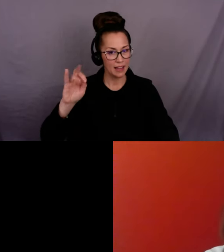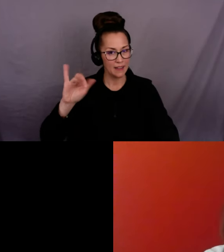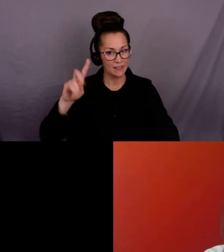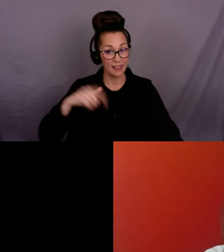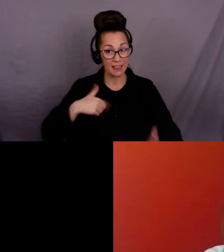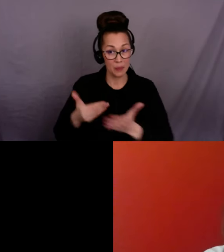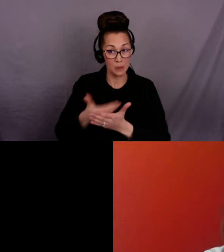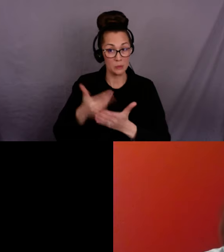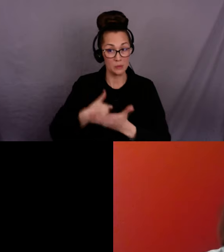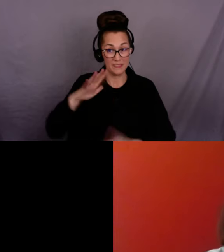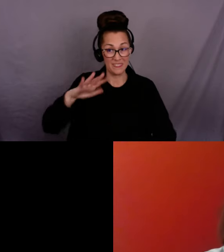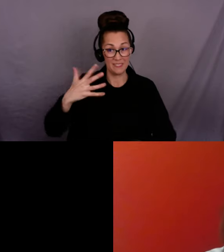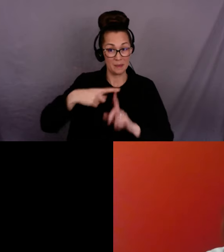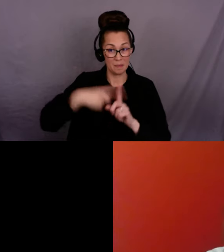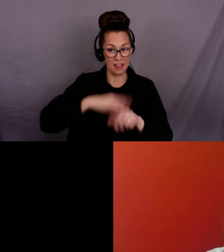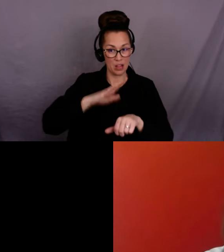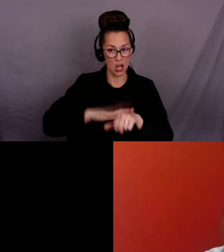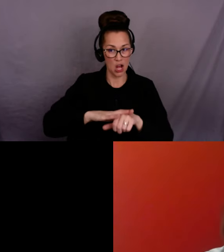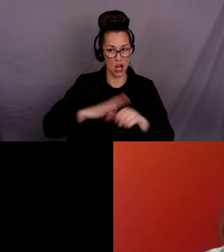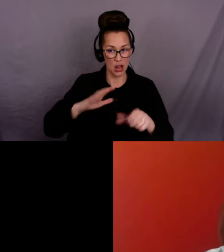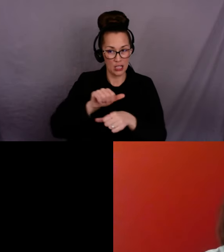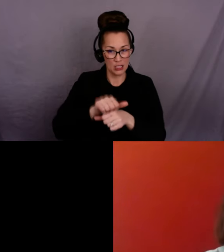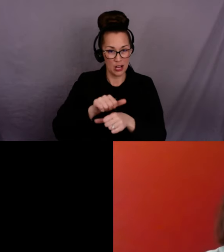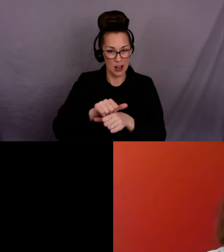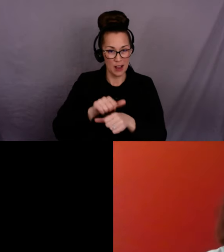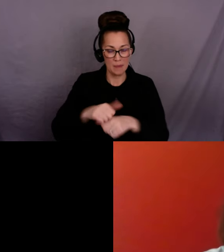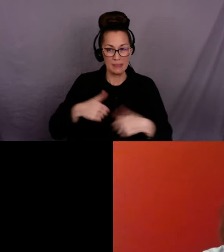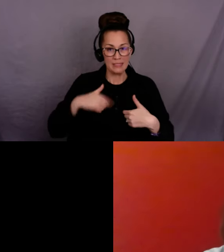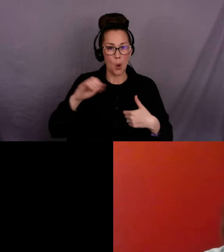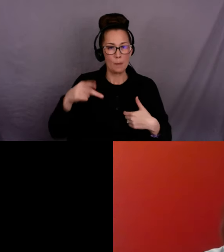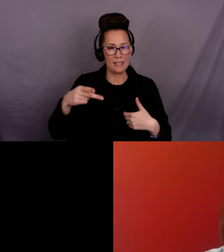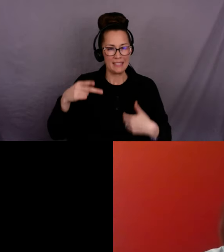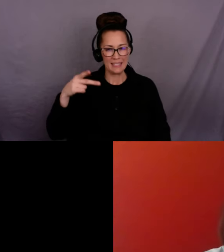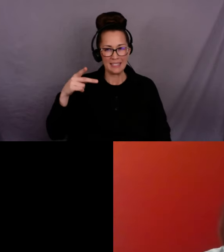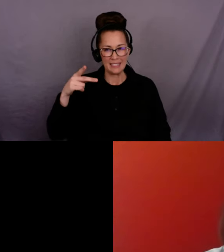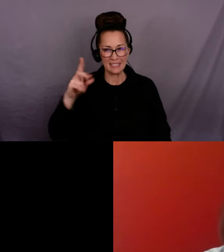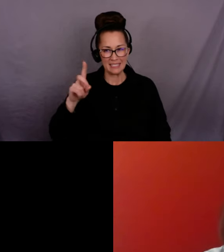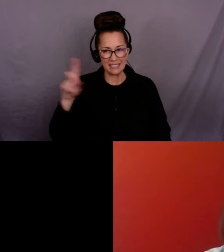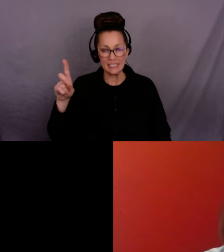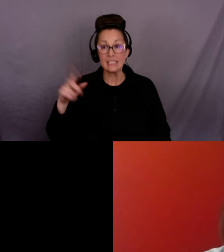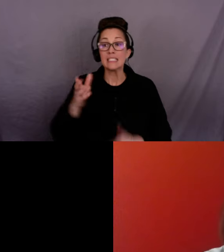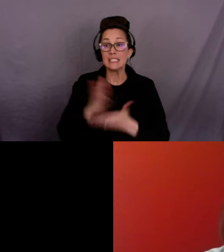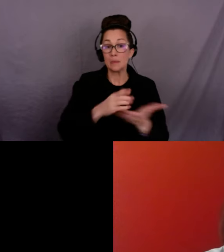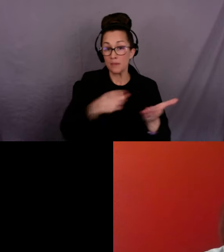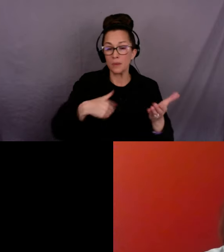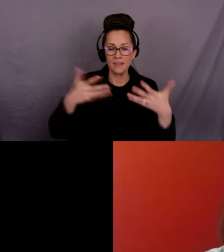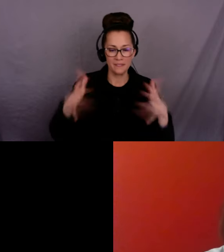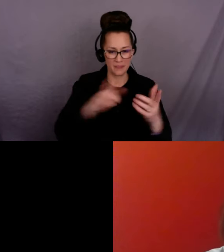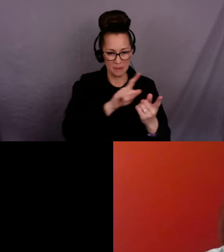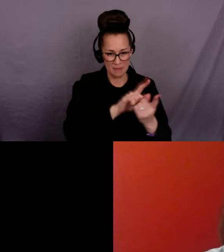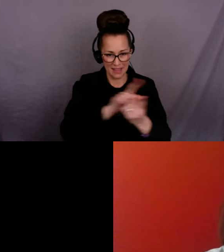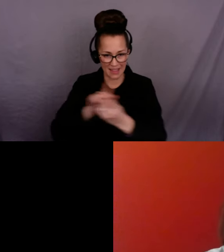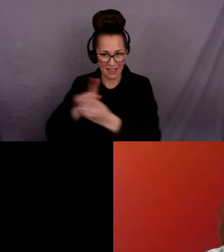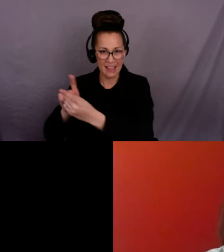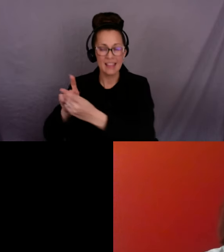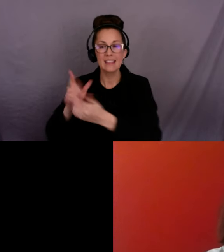my fifth month on the job, and I am very excited to be here in this role. Some of you I have met already. Some of you I